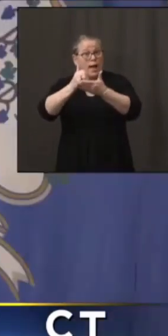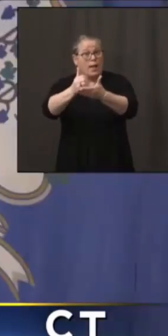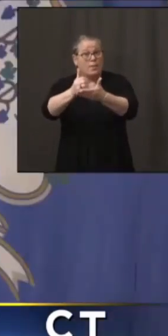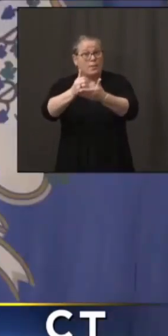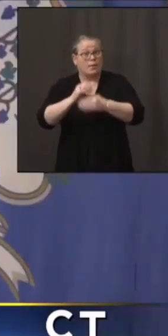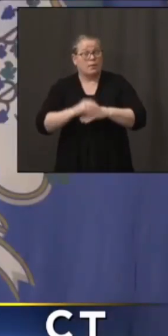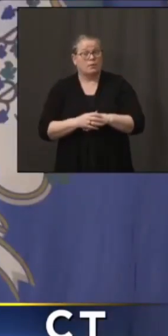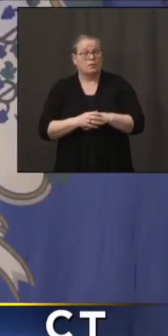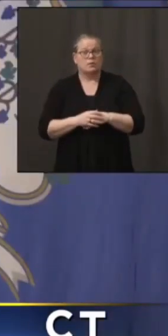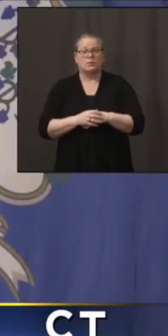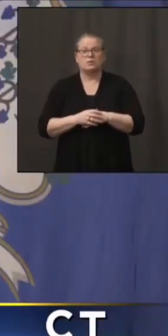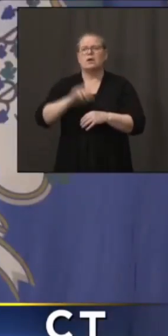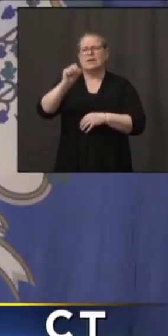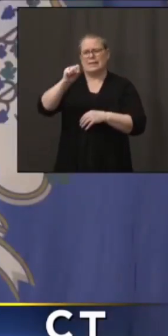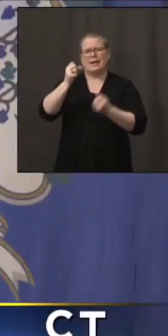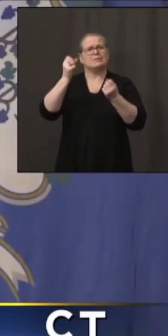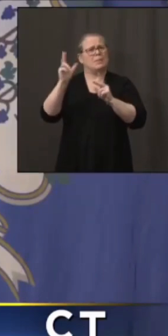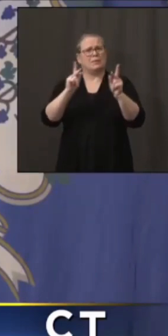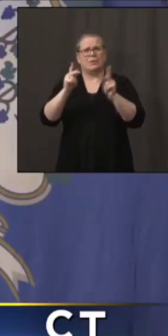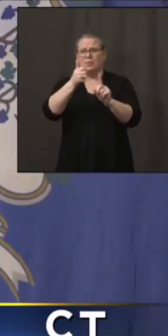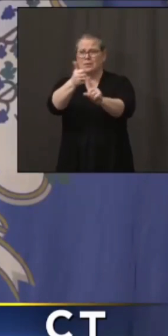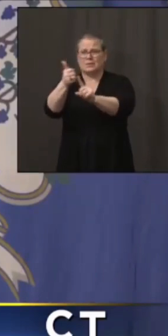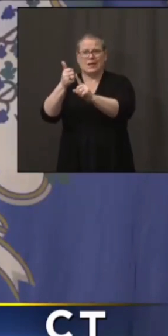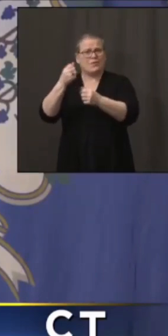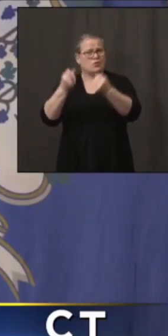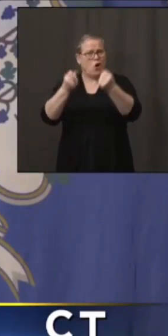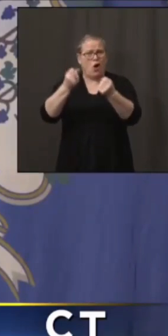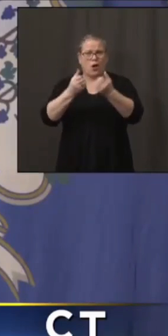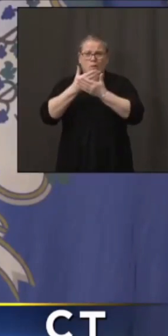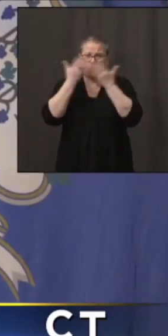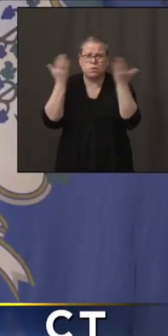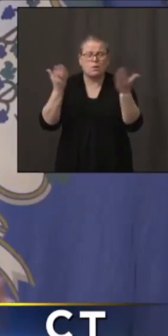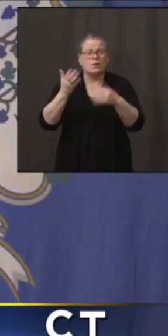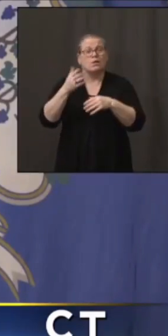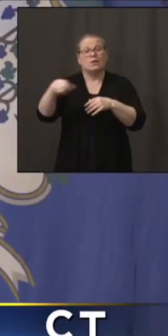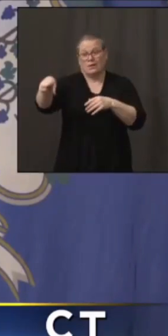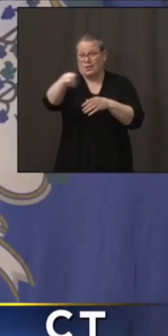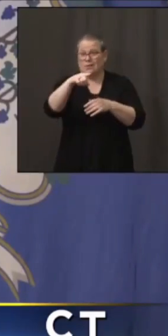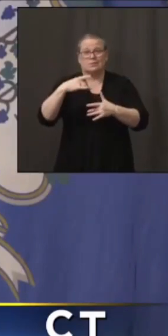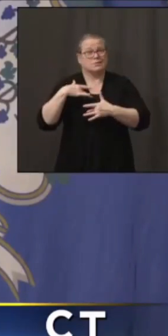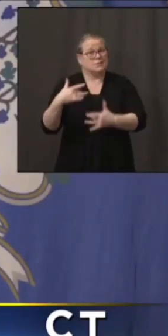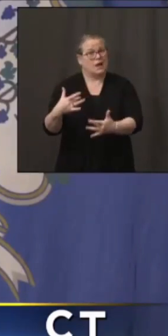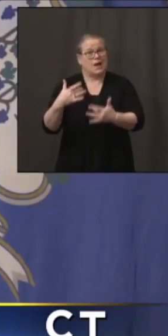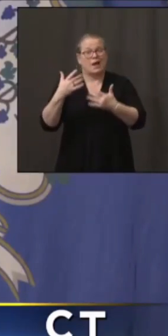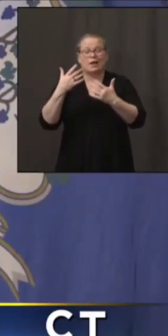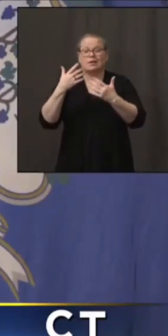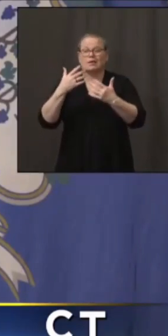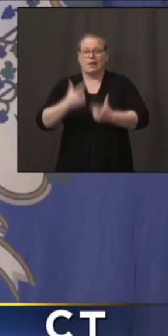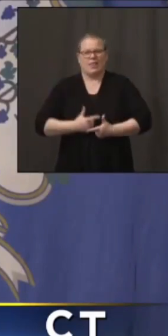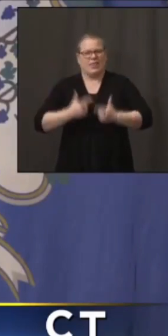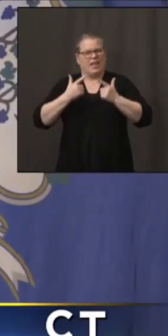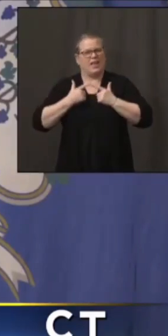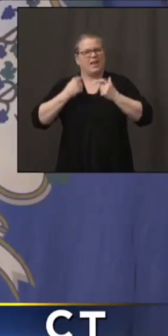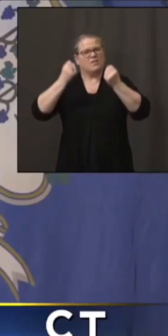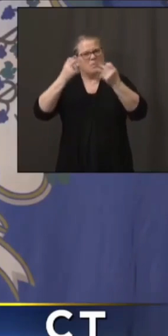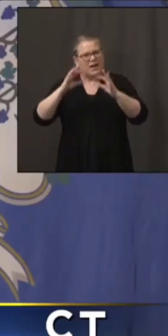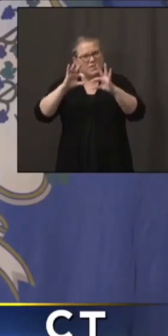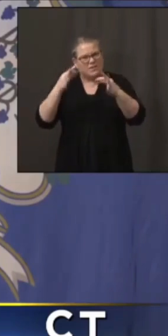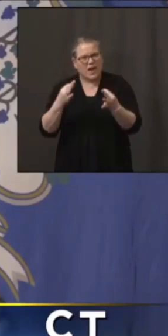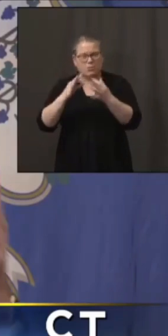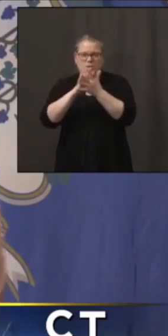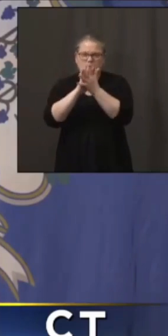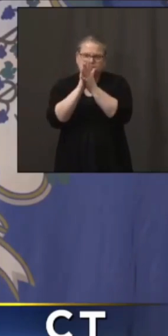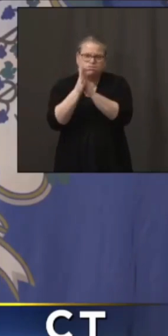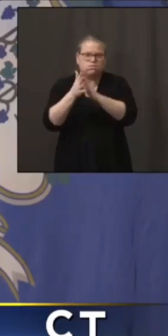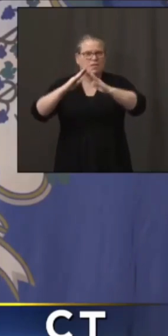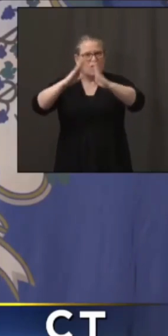can't access by car. And a lot of those folks are the most vulnerable. Many of them live in very congested housing. We found with testing that they're the